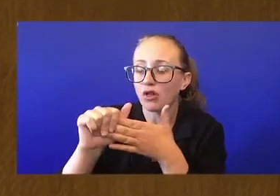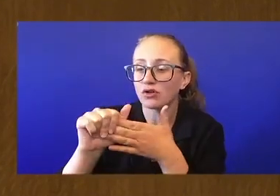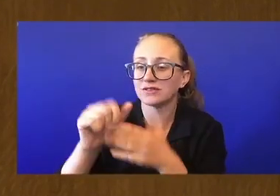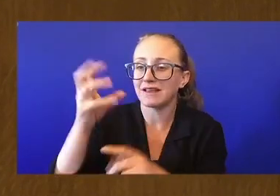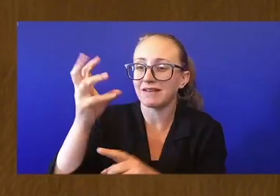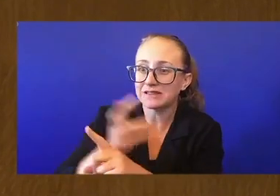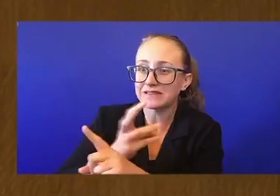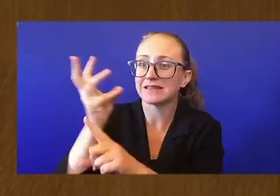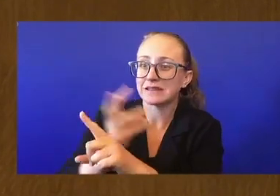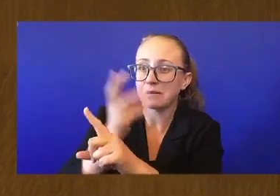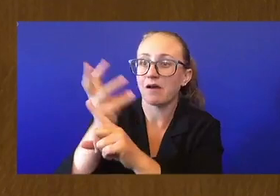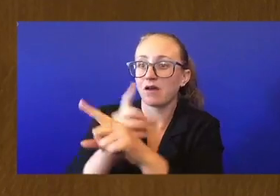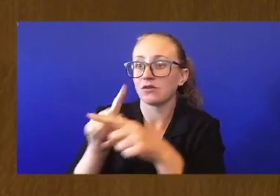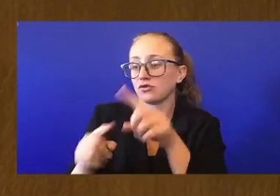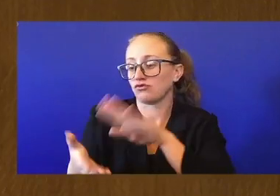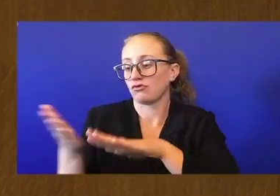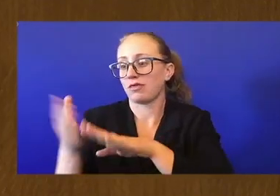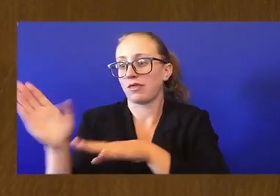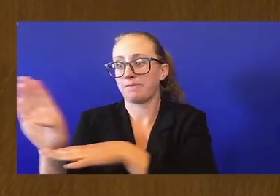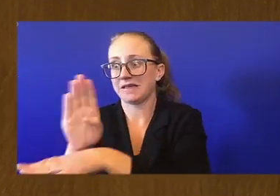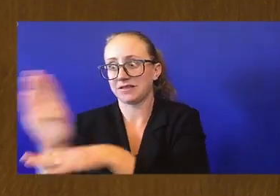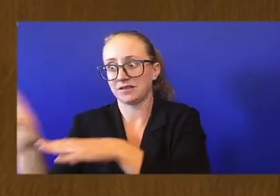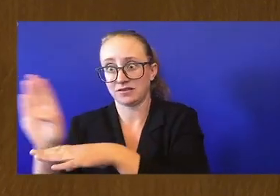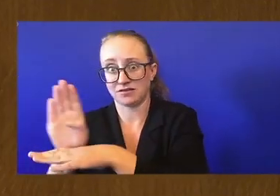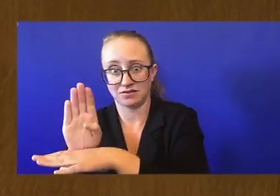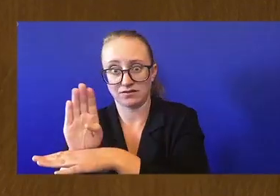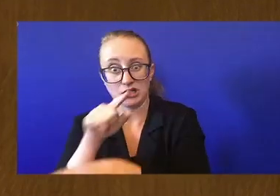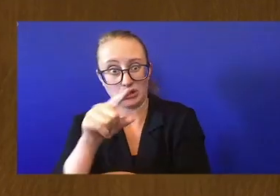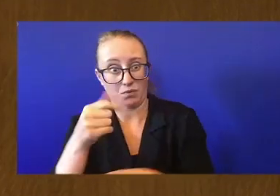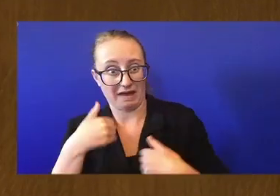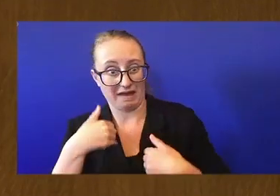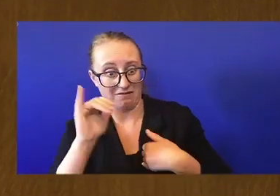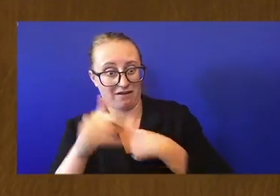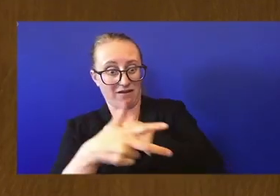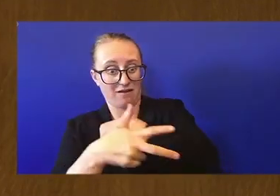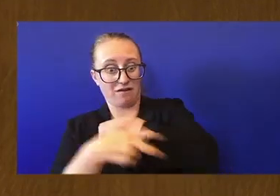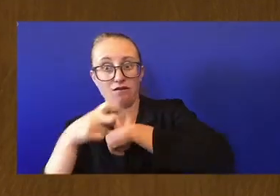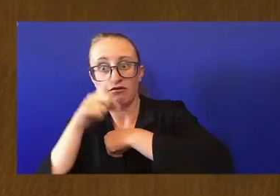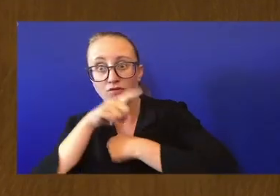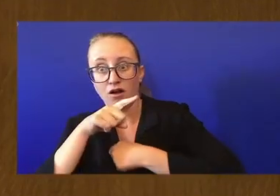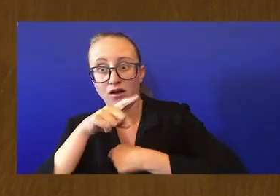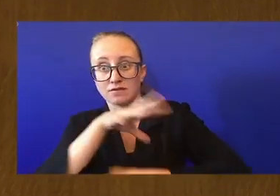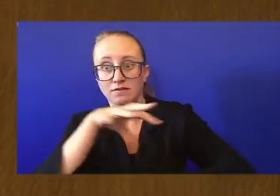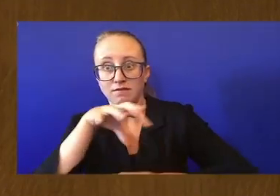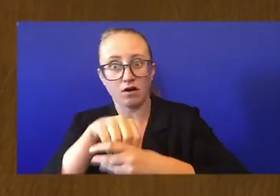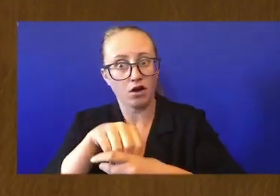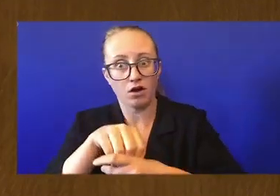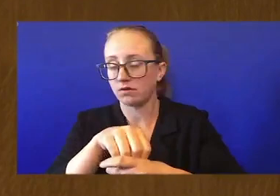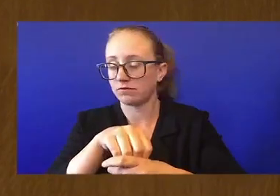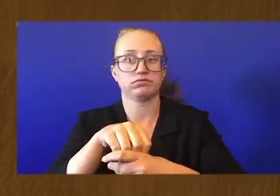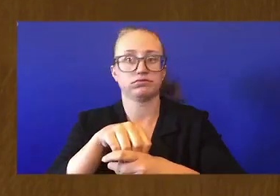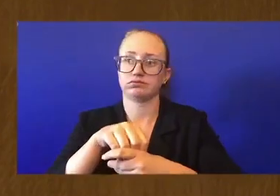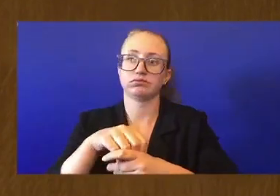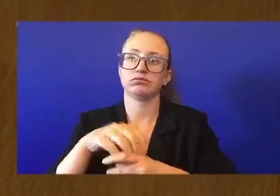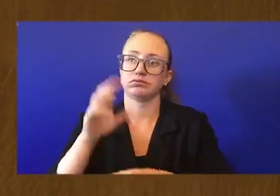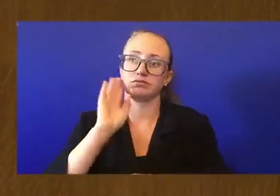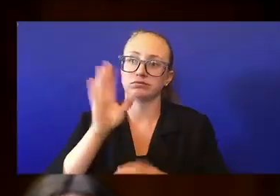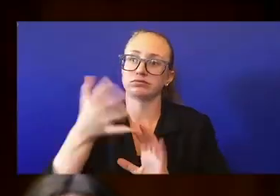here. And when you've got that kind of fraud nipping at its flanks, something's got to give. Yield back.